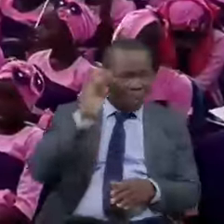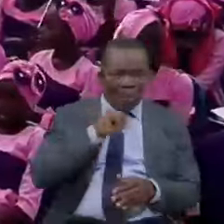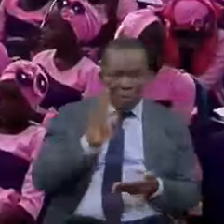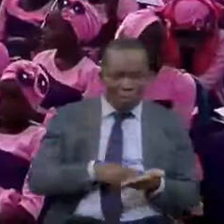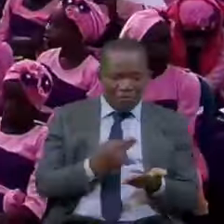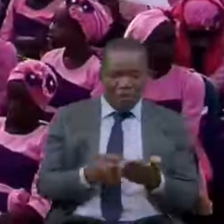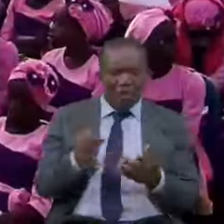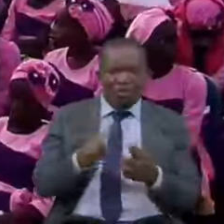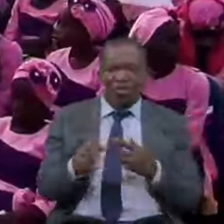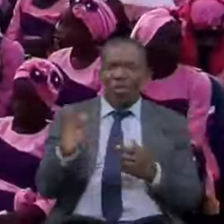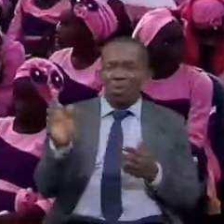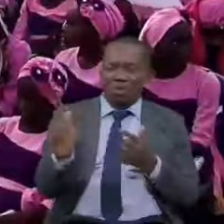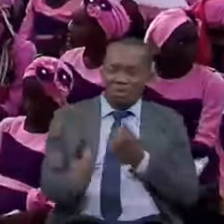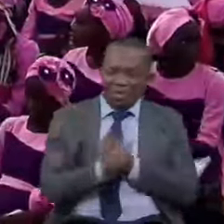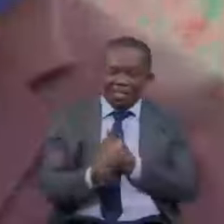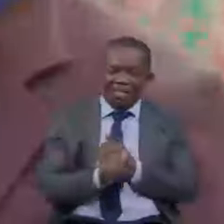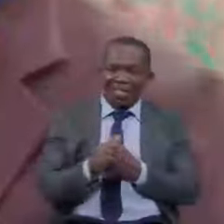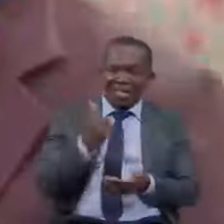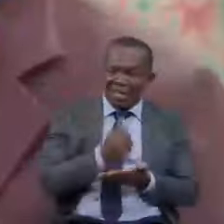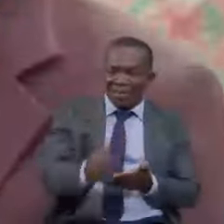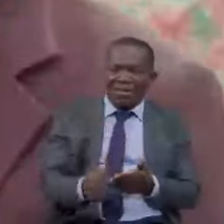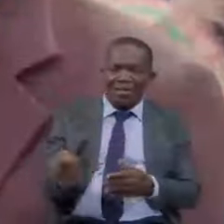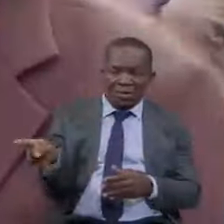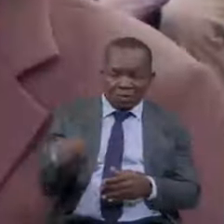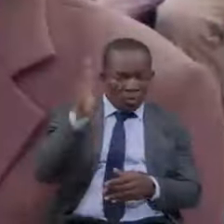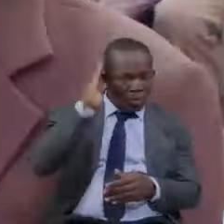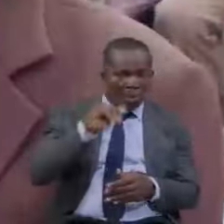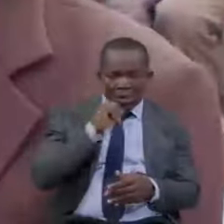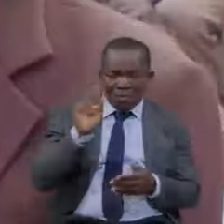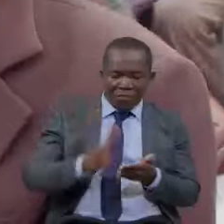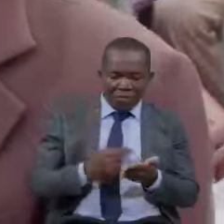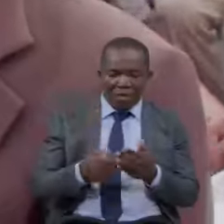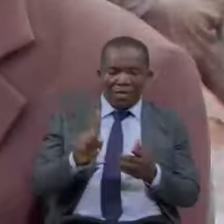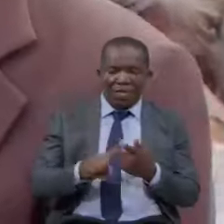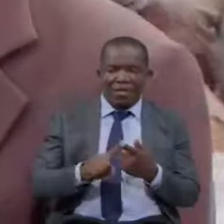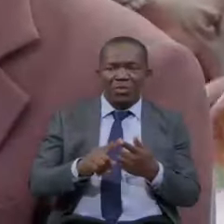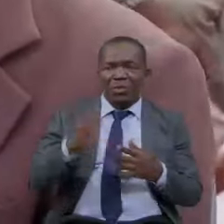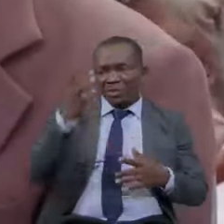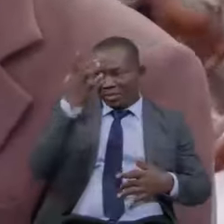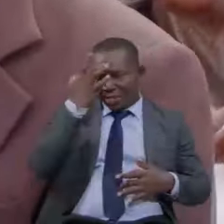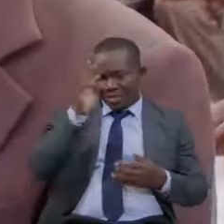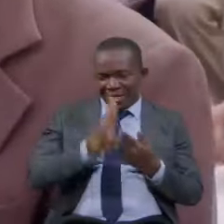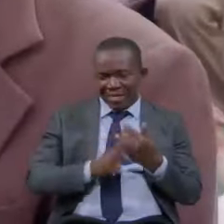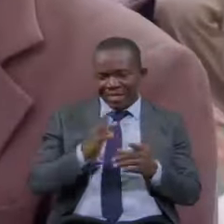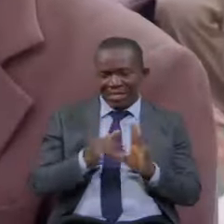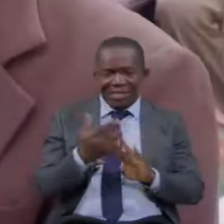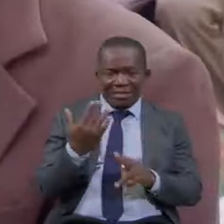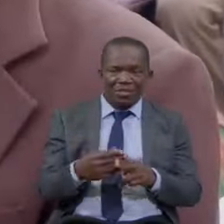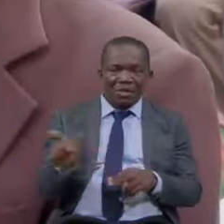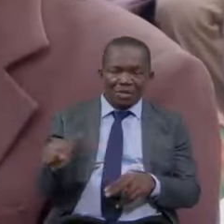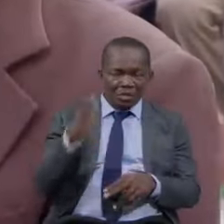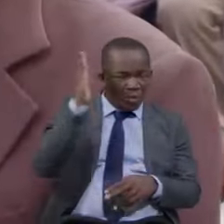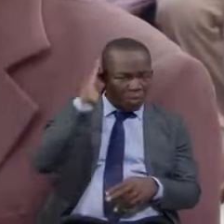not fall into sickness. Amen. You will not fall into any power above